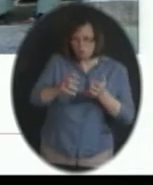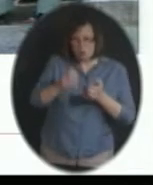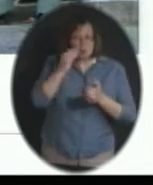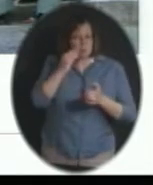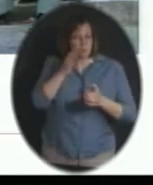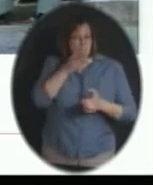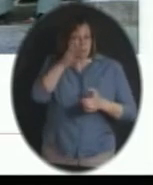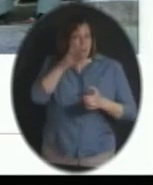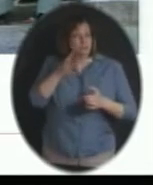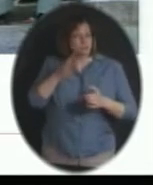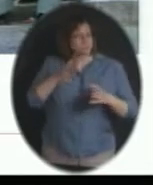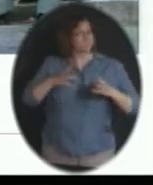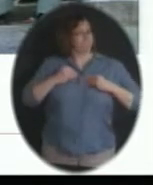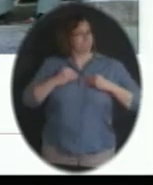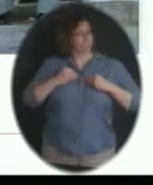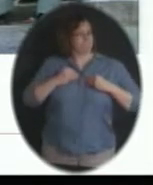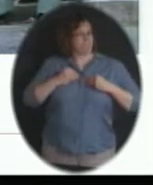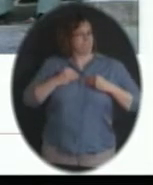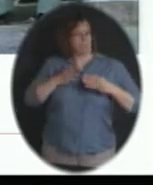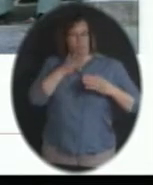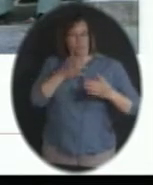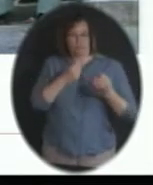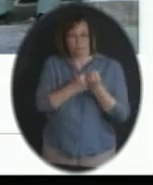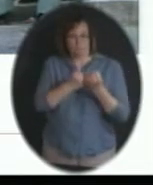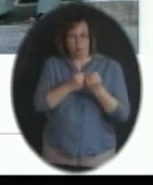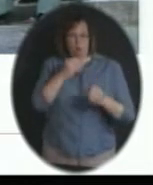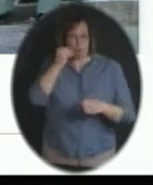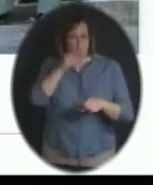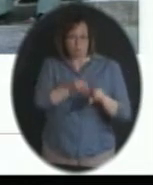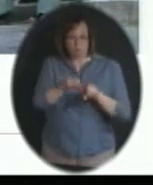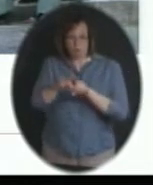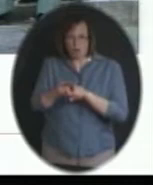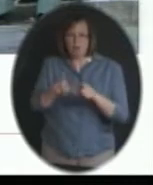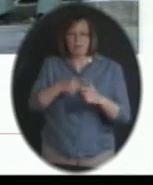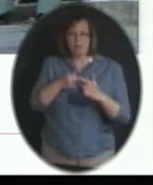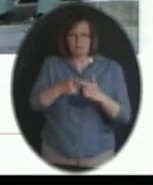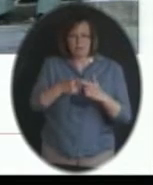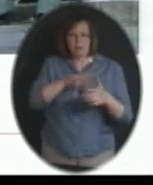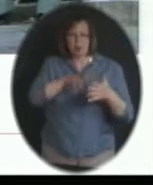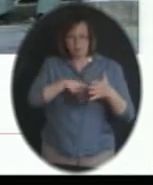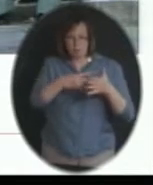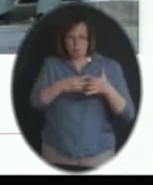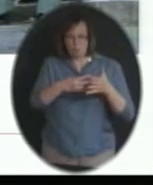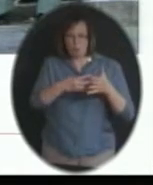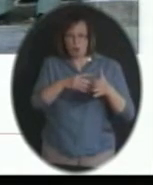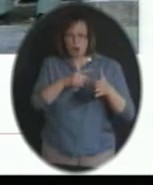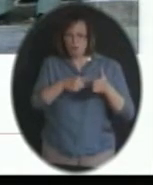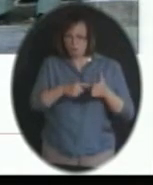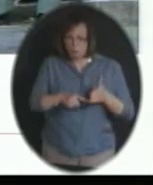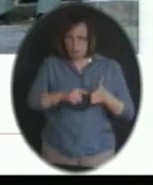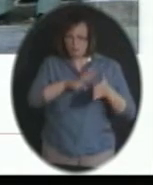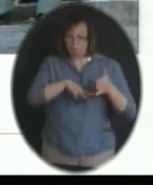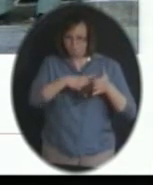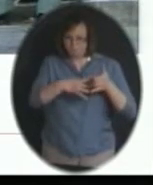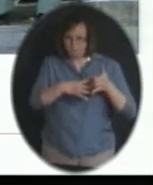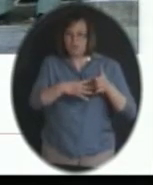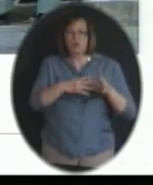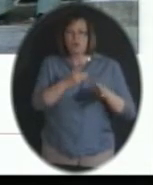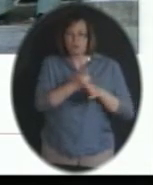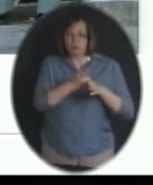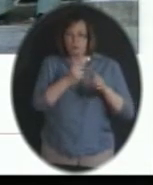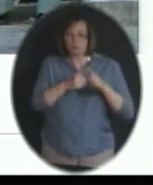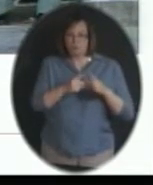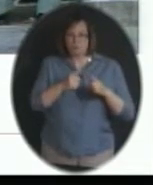the parents are on board with supporting that at home as well. And then a rubric's used to assign priority